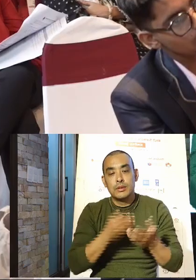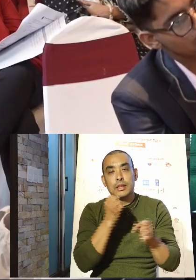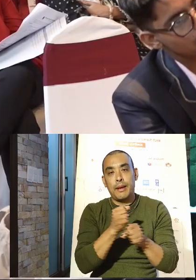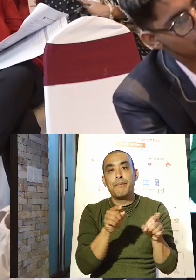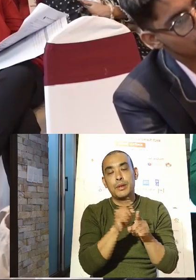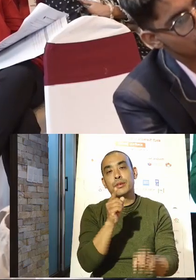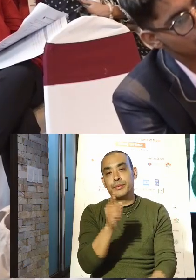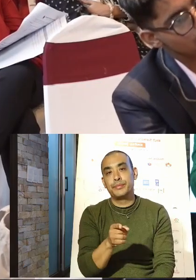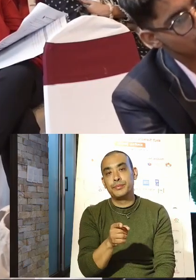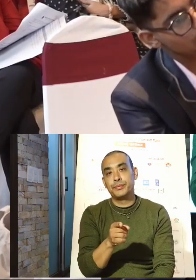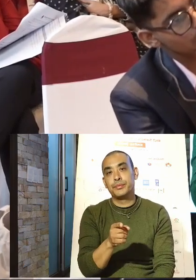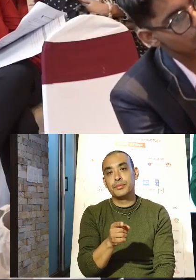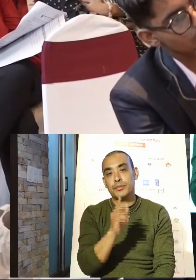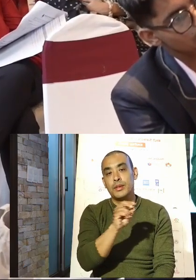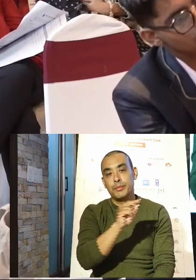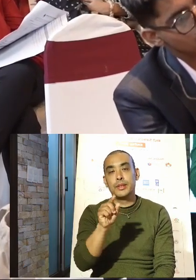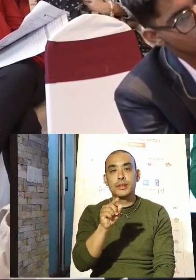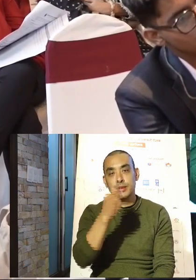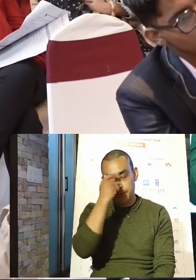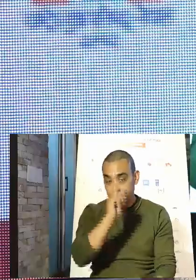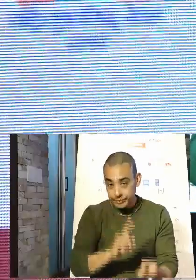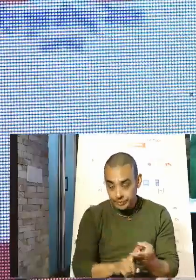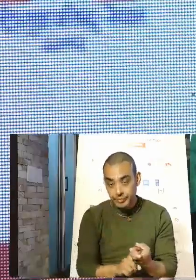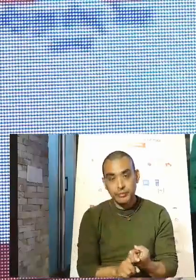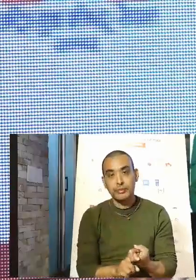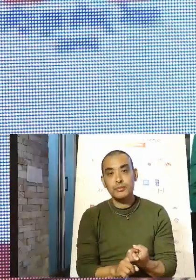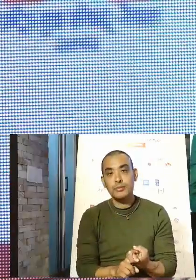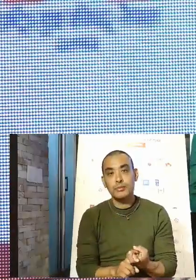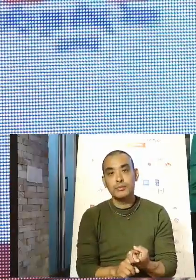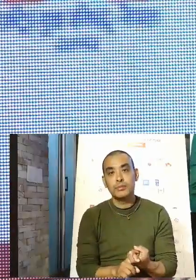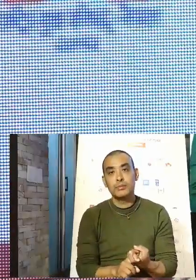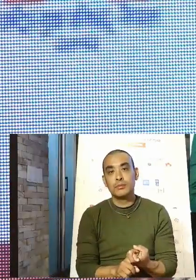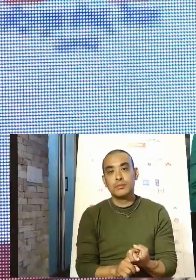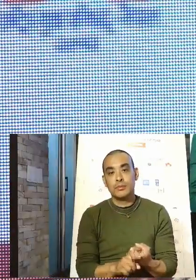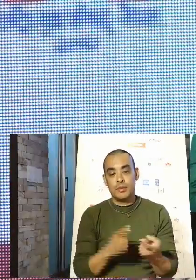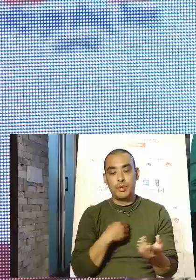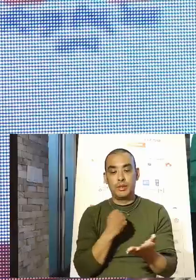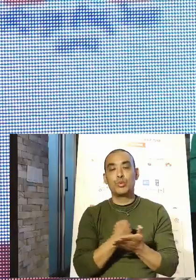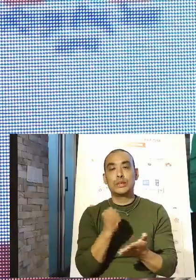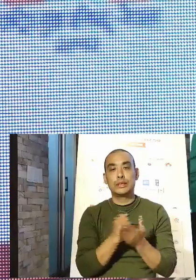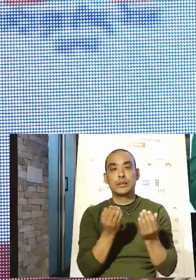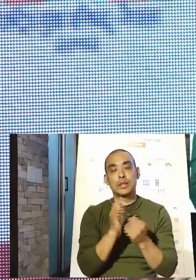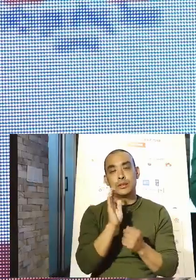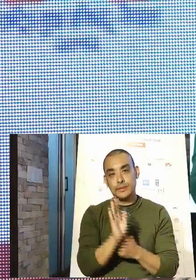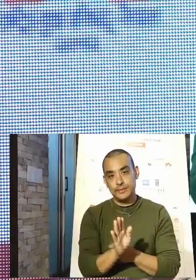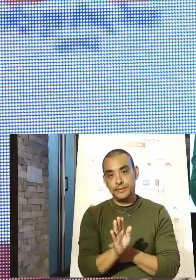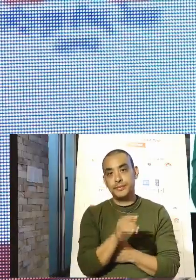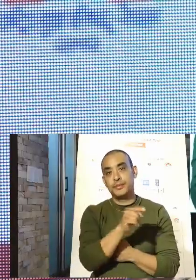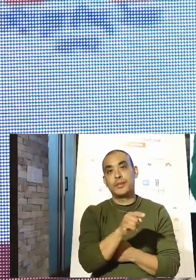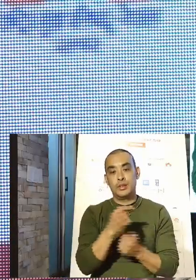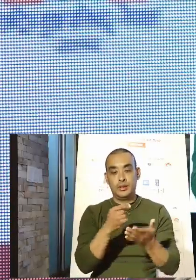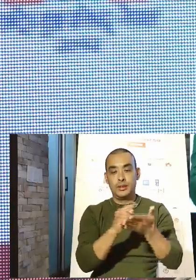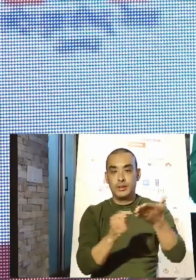who did the drawings. And also another thing that I tried to do was to use then